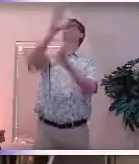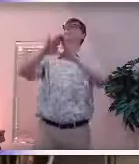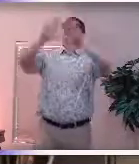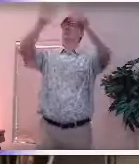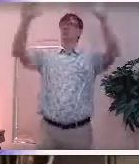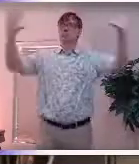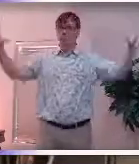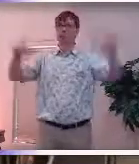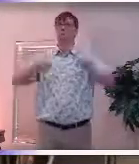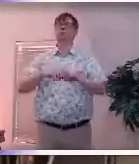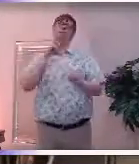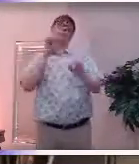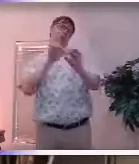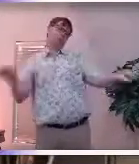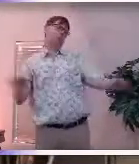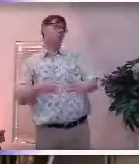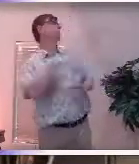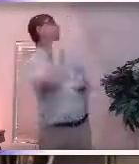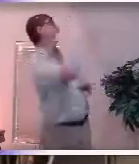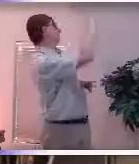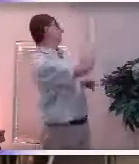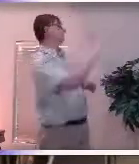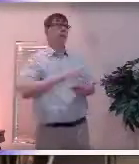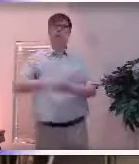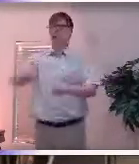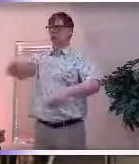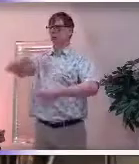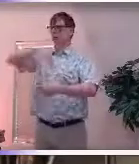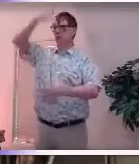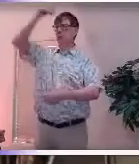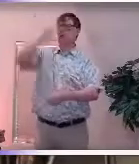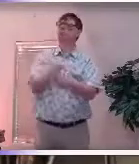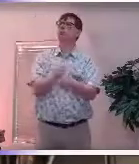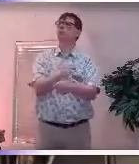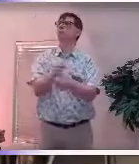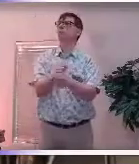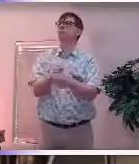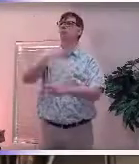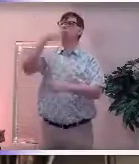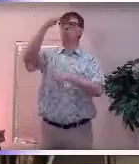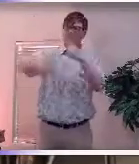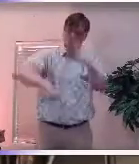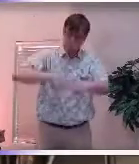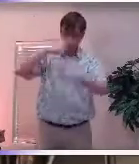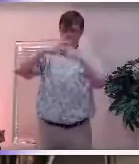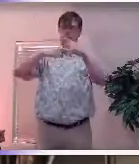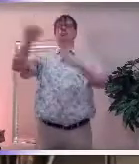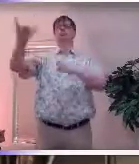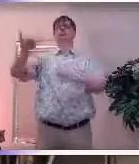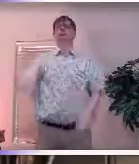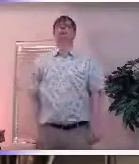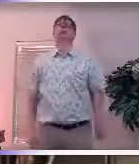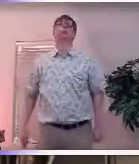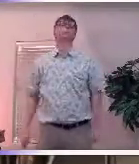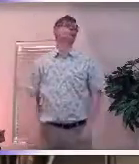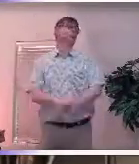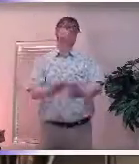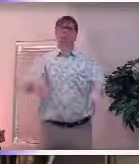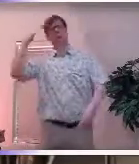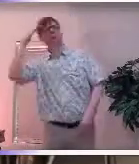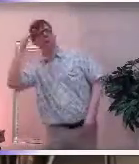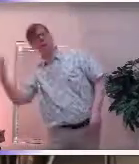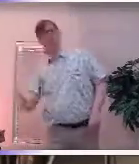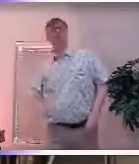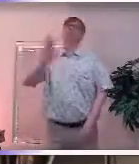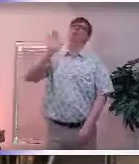of God, or the larger body of spirit, which makes them very holy. We don't always think about them